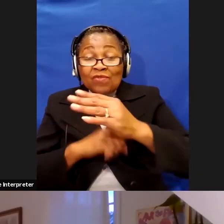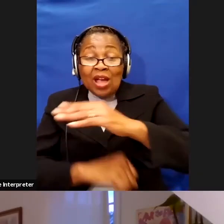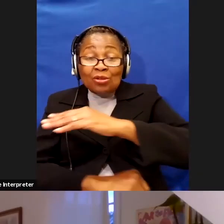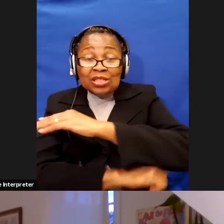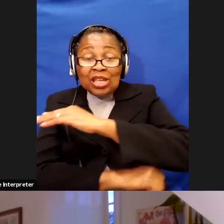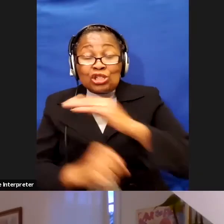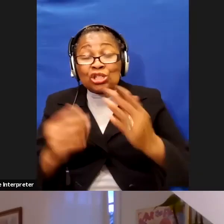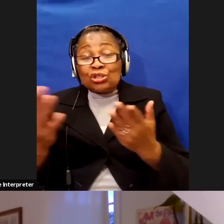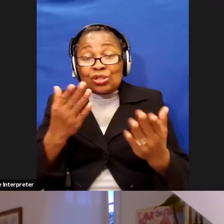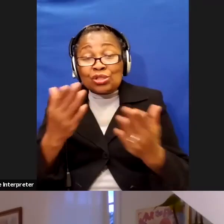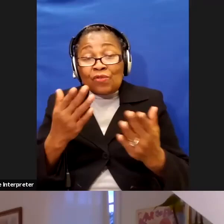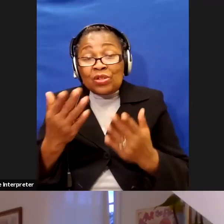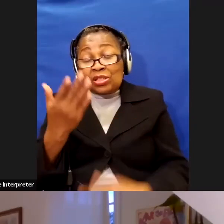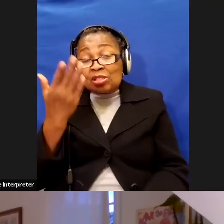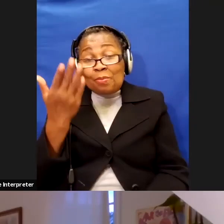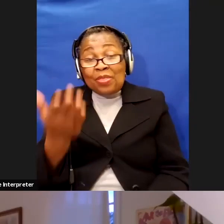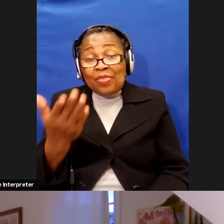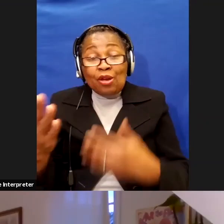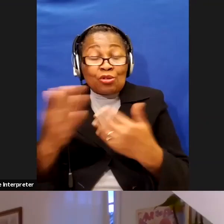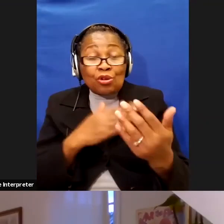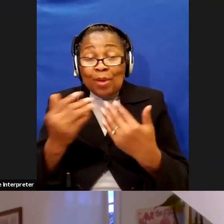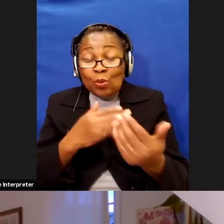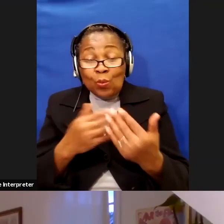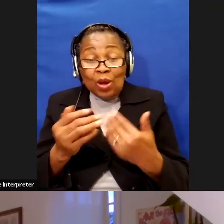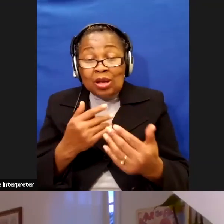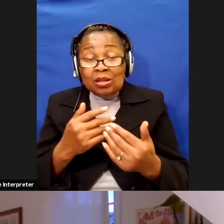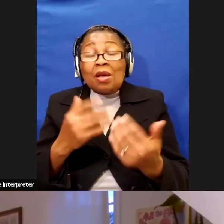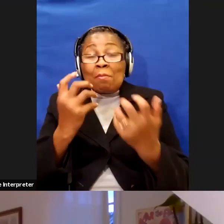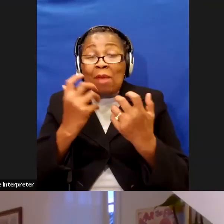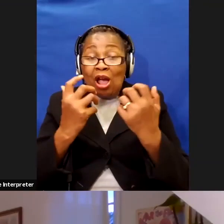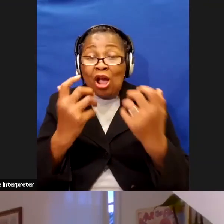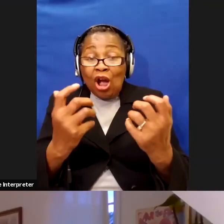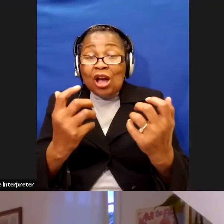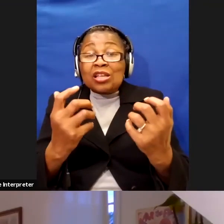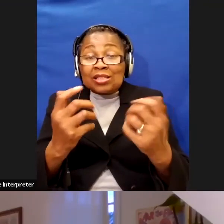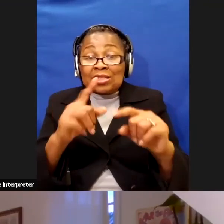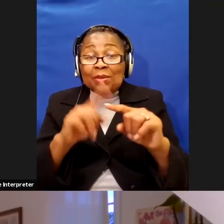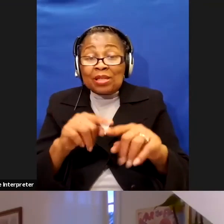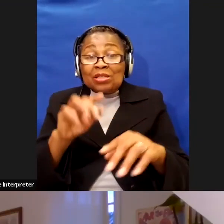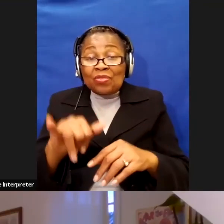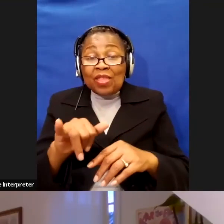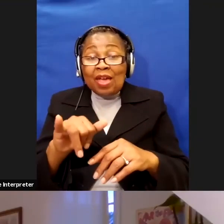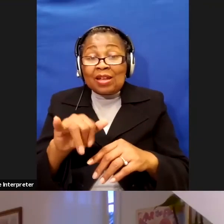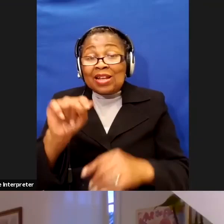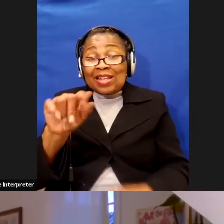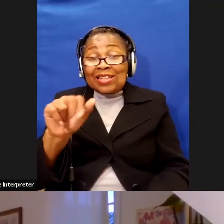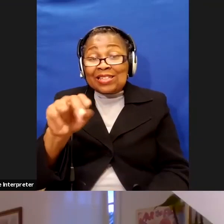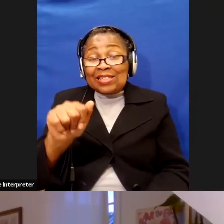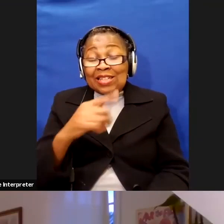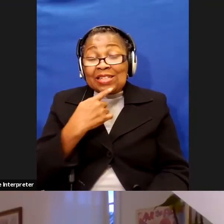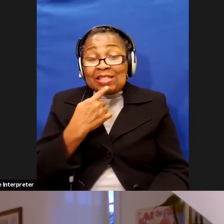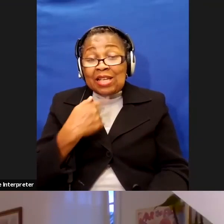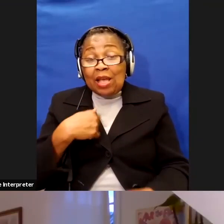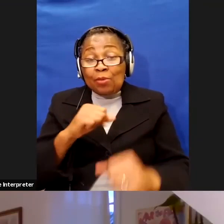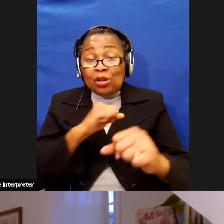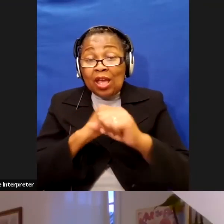what are going to be there every day, and my audience can depend on it. Like Tina said, I'm going to advertise that. And then I'm going to say, and if you